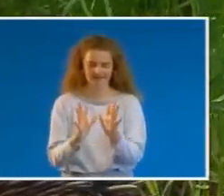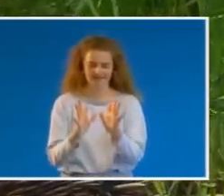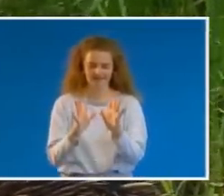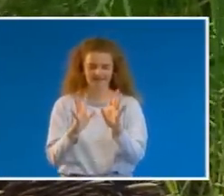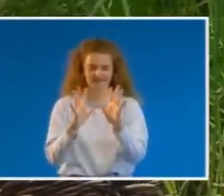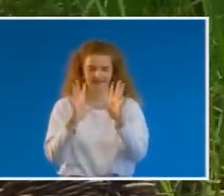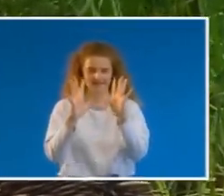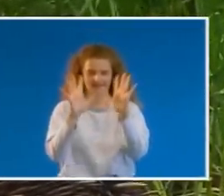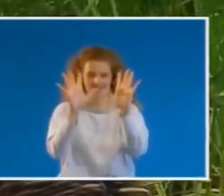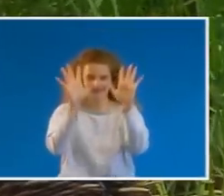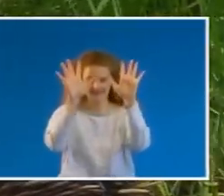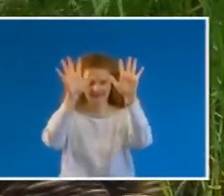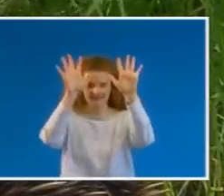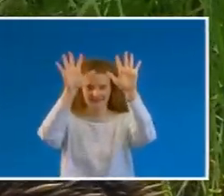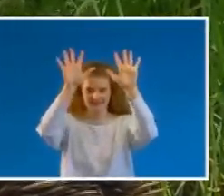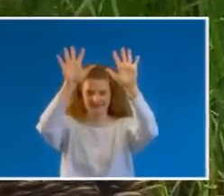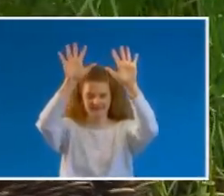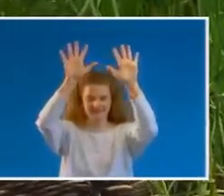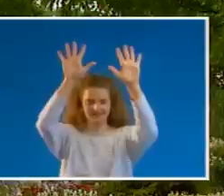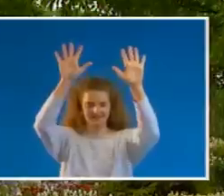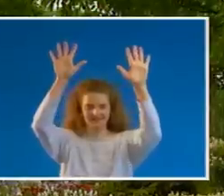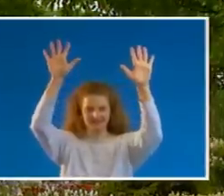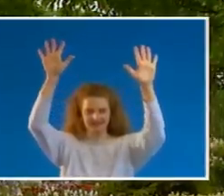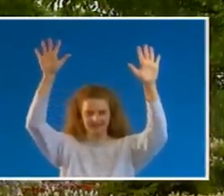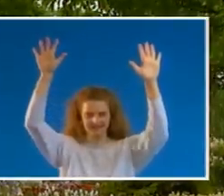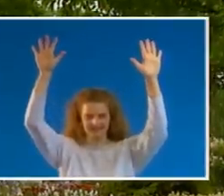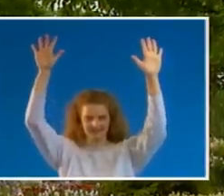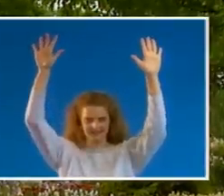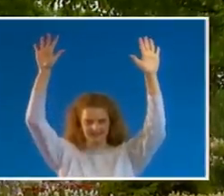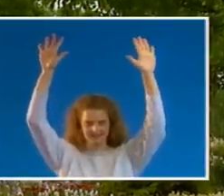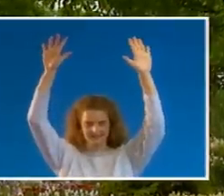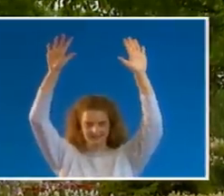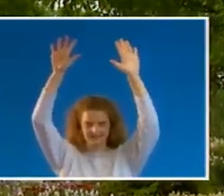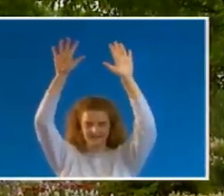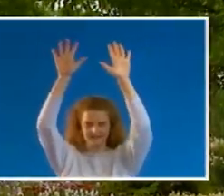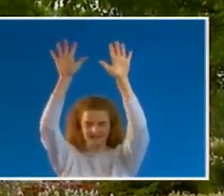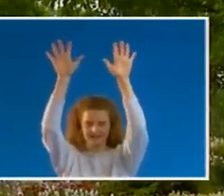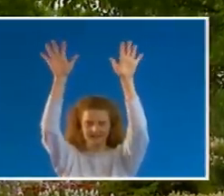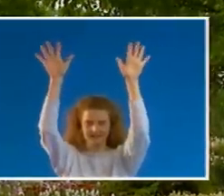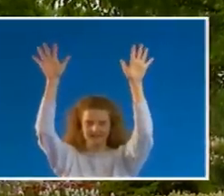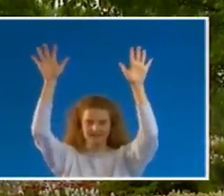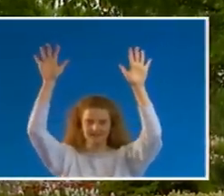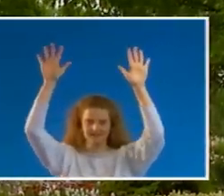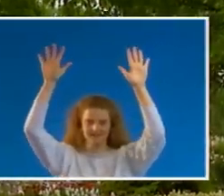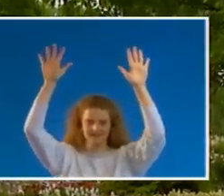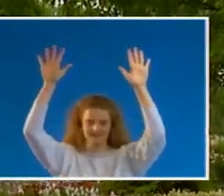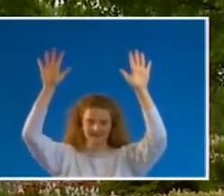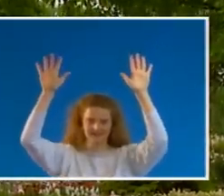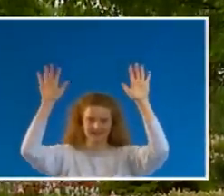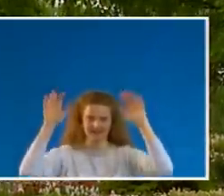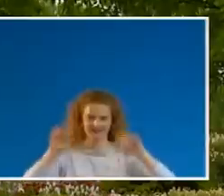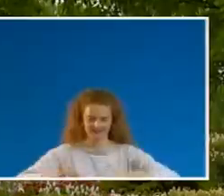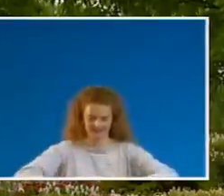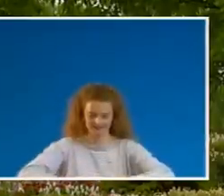Stretch and grow, stretch and grow, up the stalk comes slow, slow, slow.